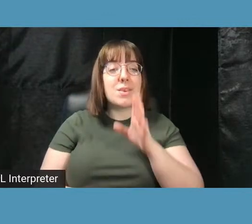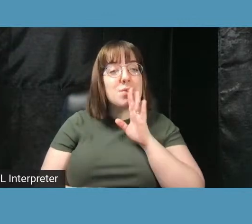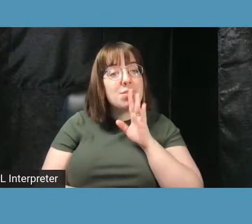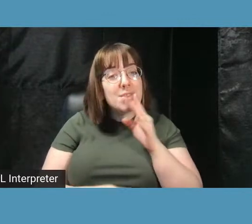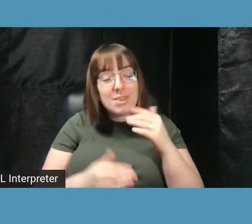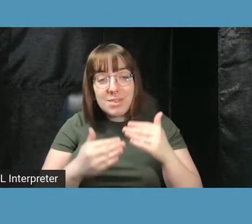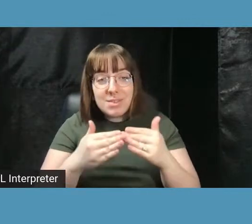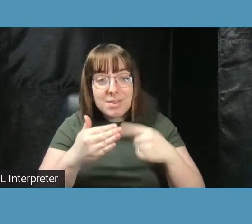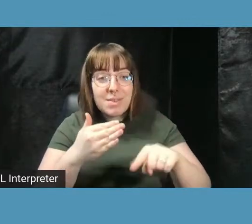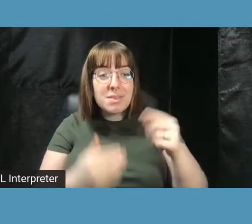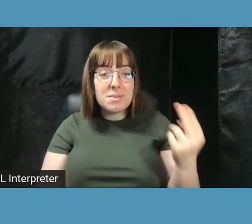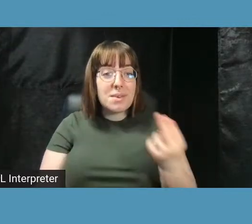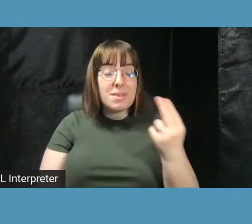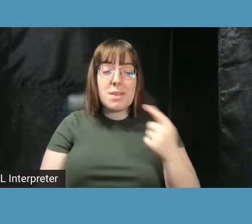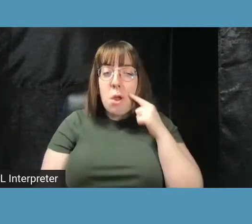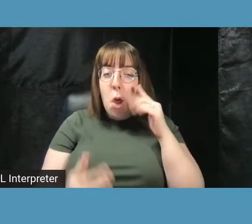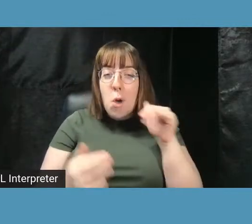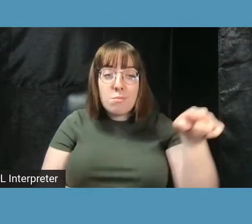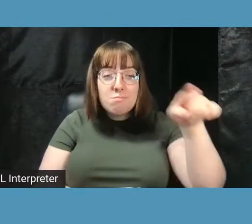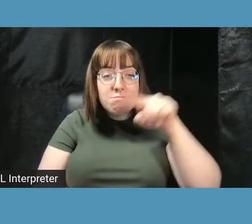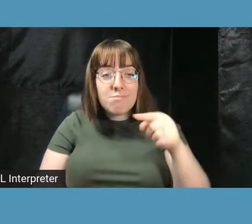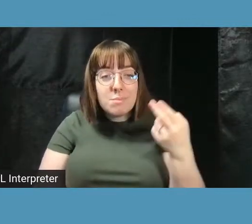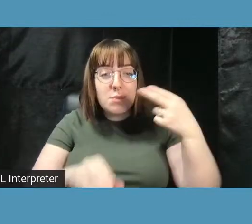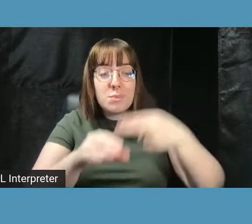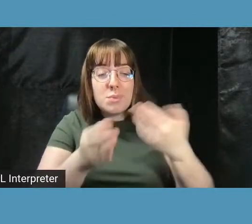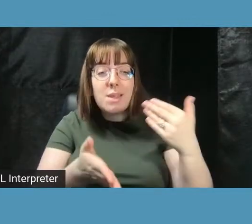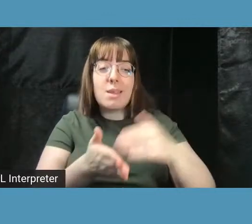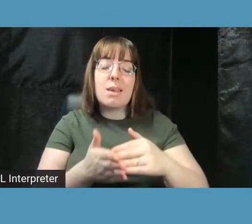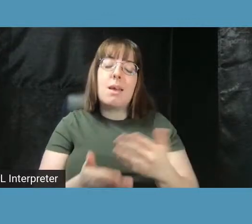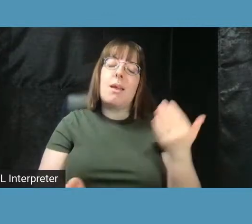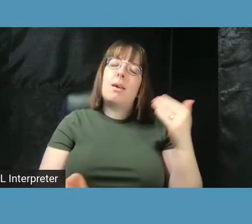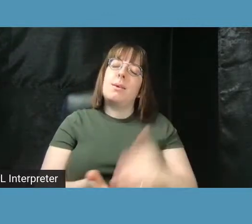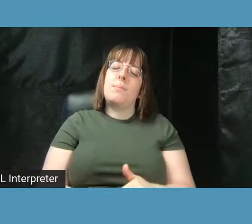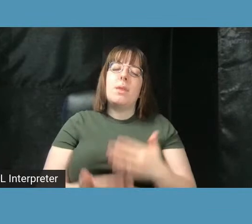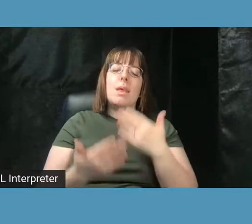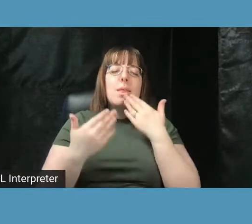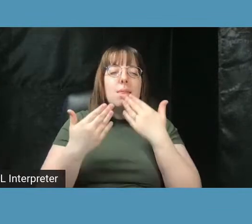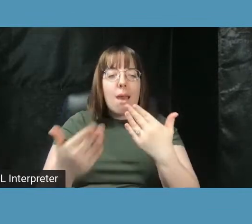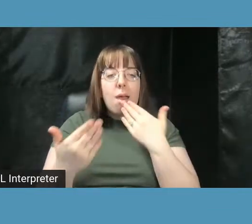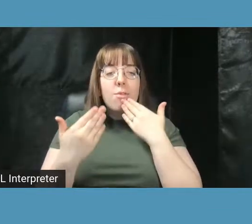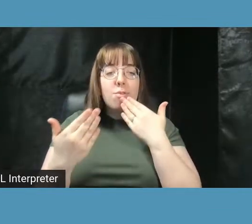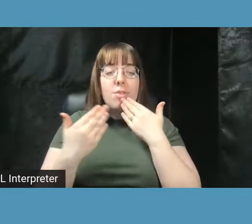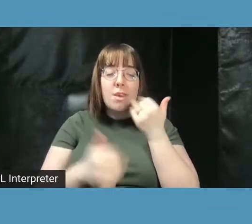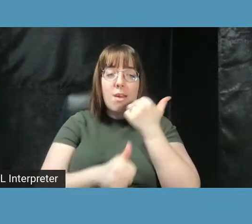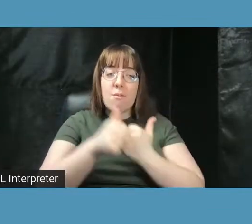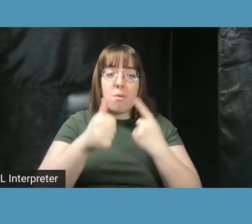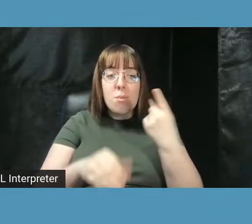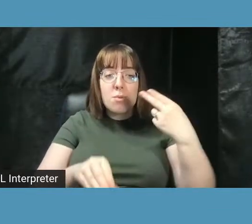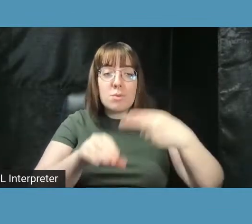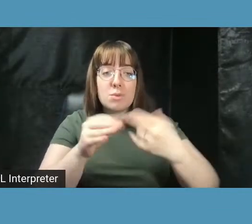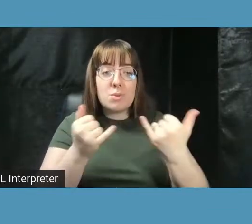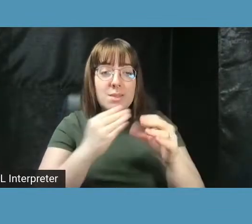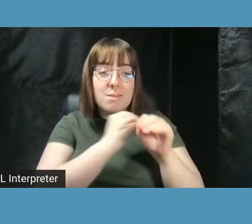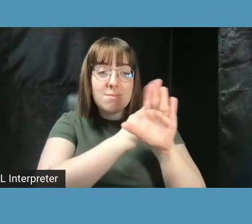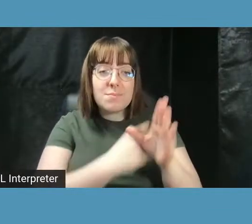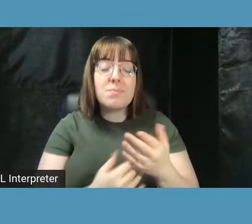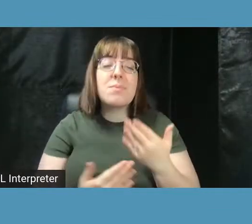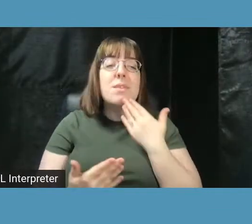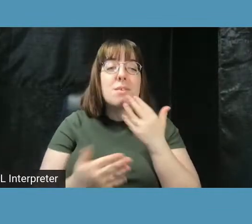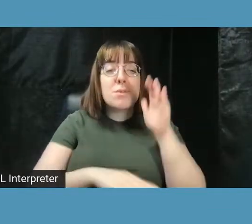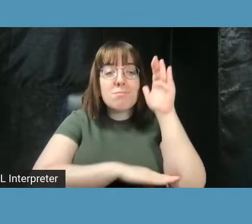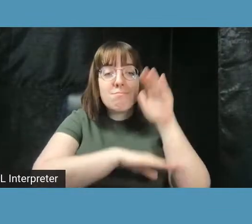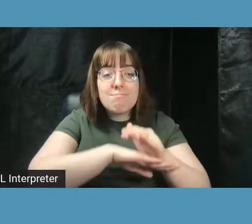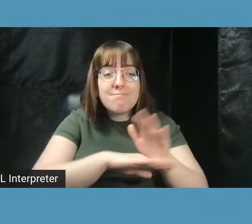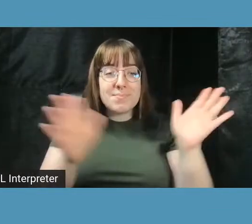week, and I hope you will join us. And I just want to say a huge thanks to all for attending today's session. Have a great rest of your day.